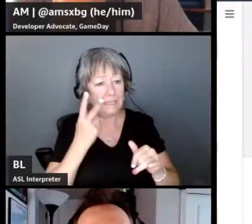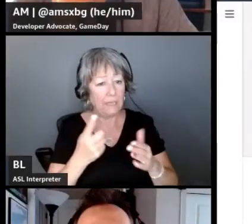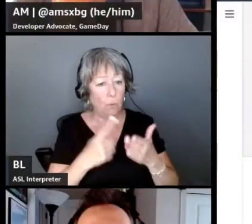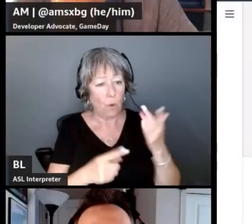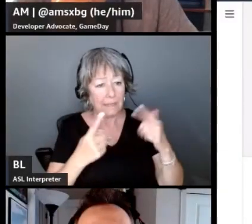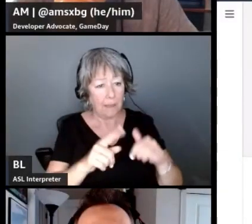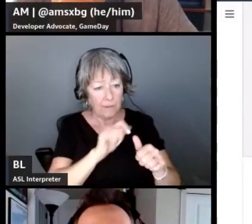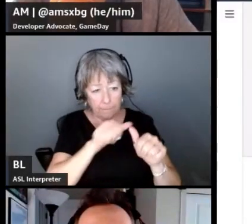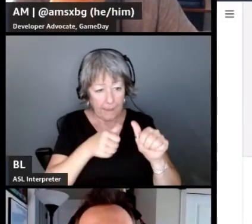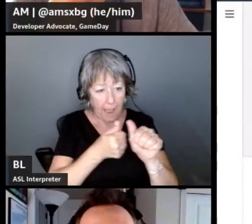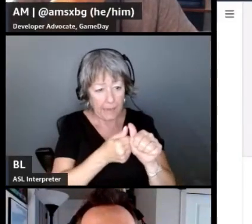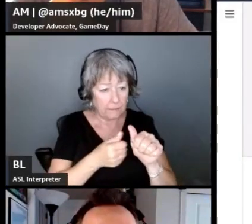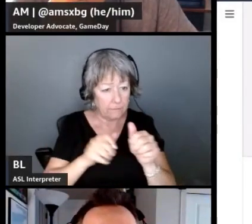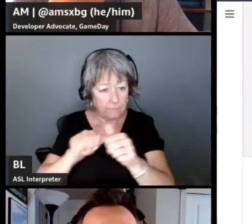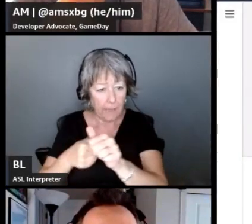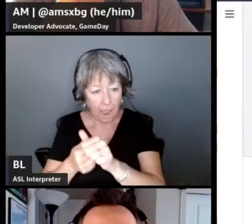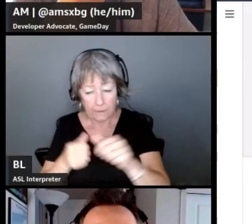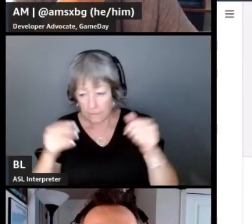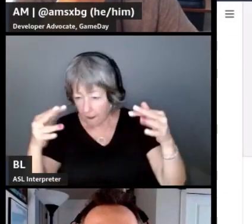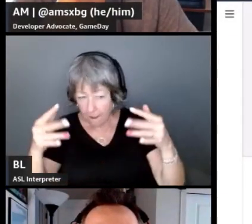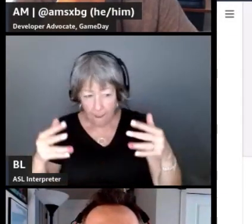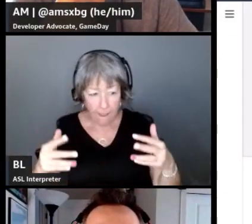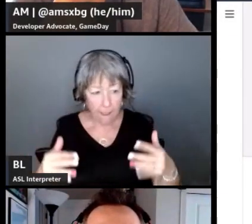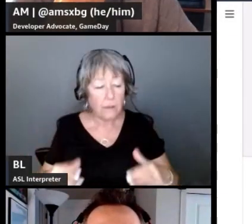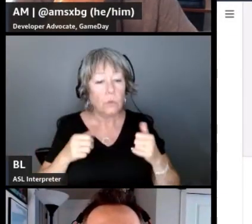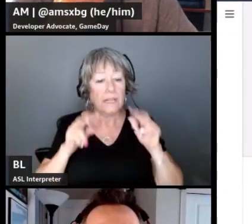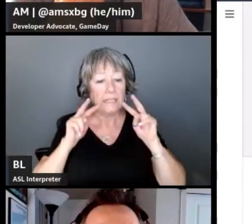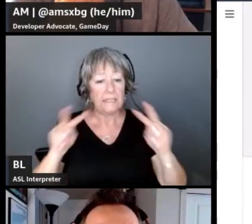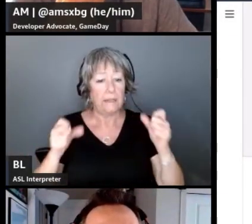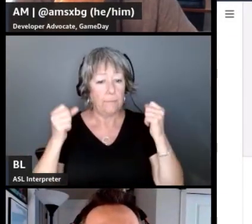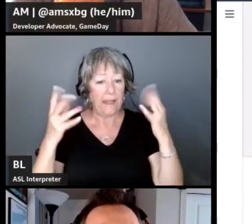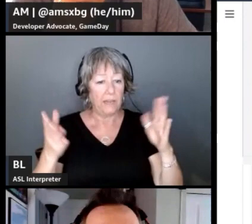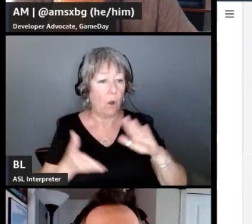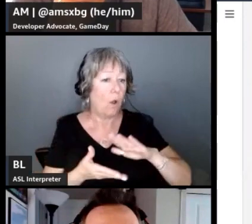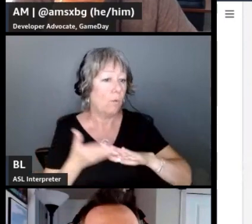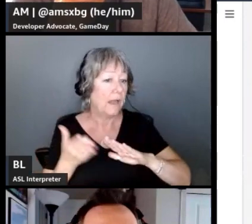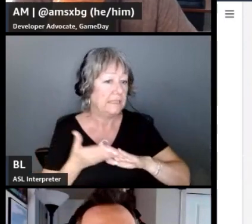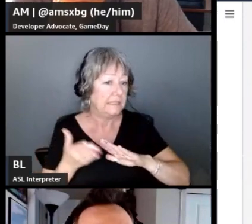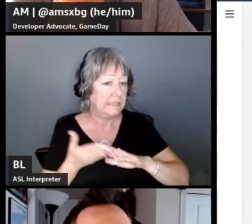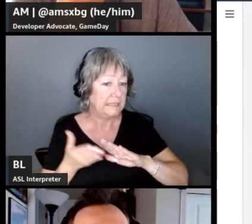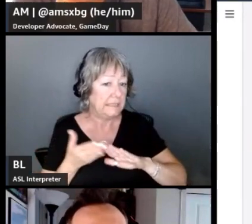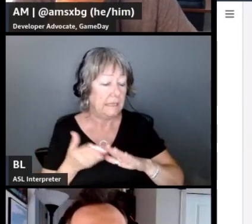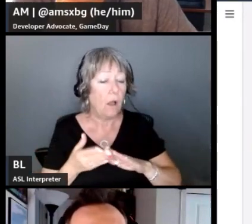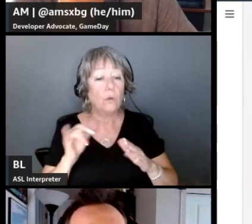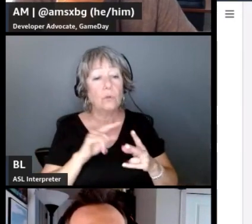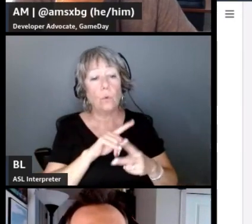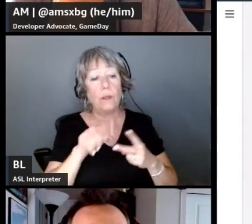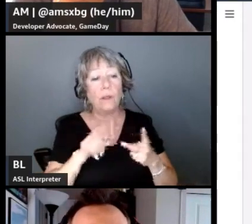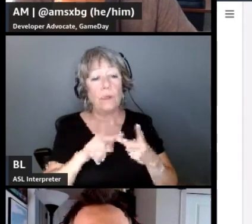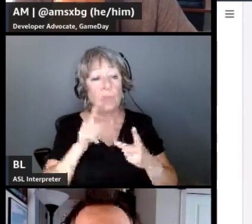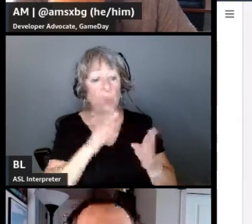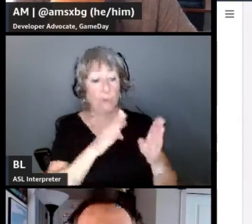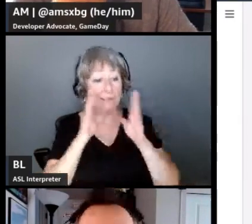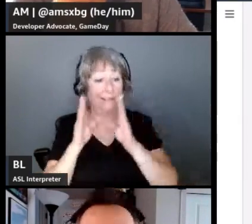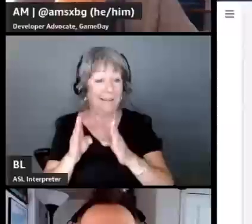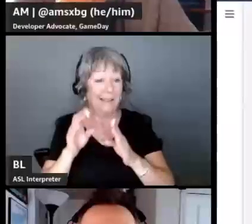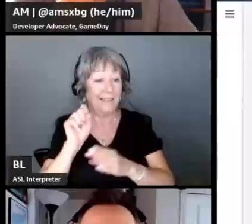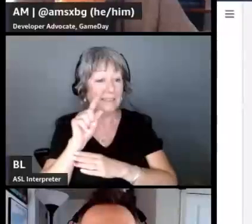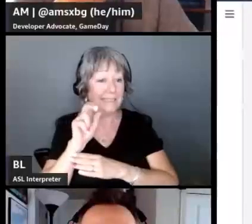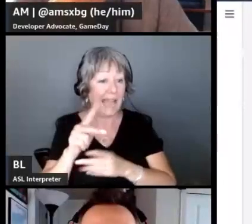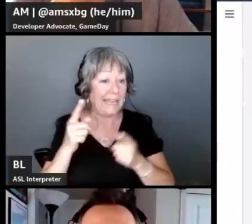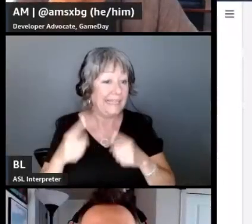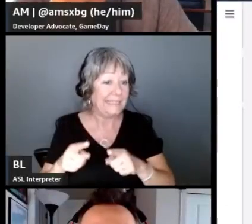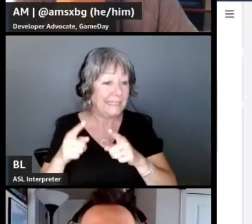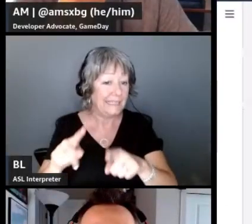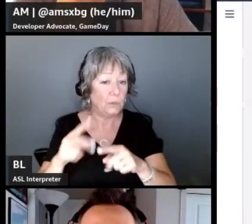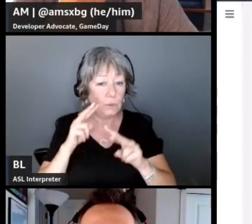this delete one, not only you get to see like a bunch of them are running, but when we come to the stack instances space, you can see that things will